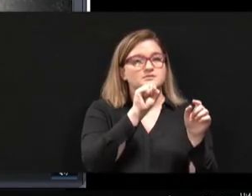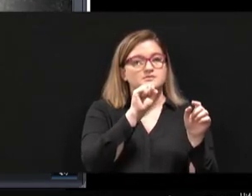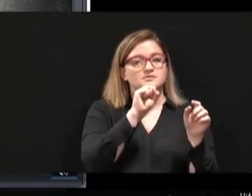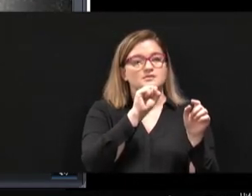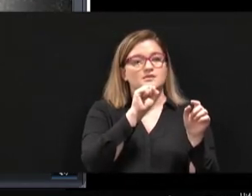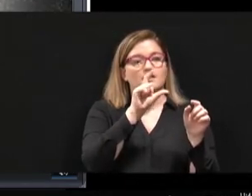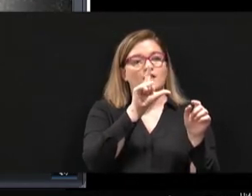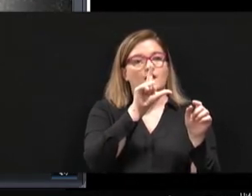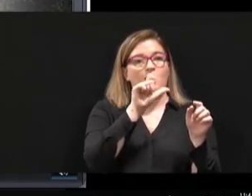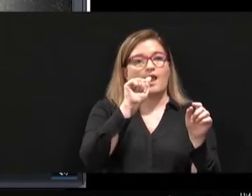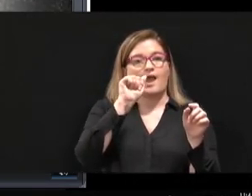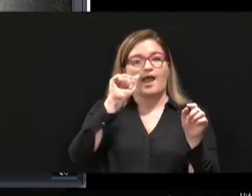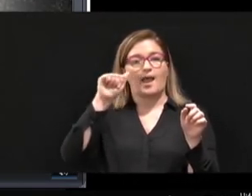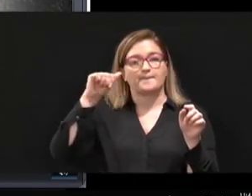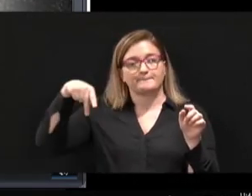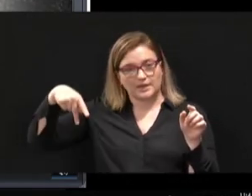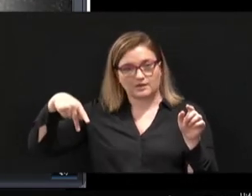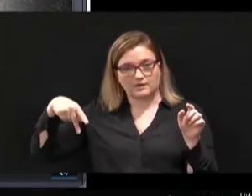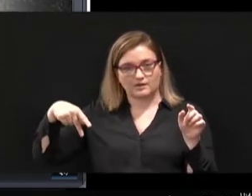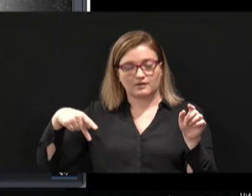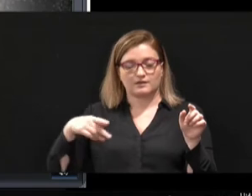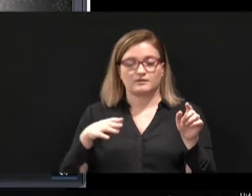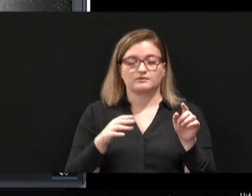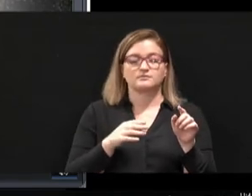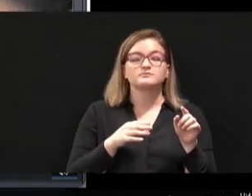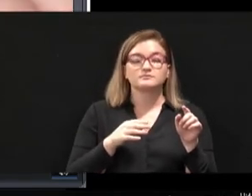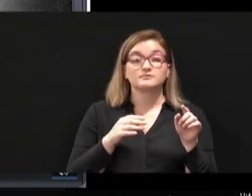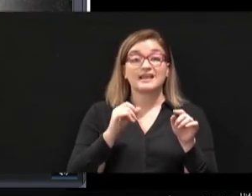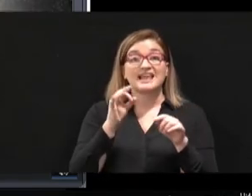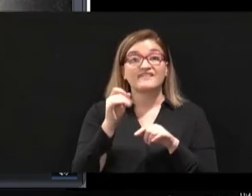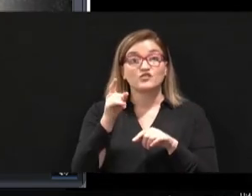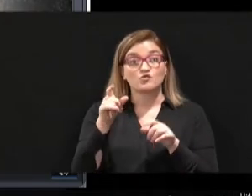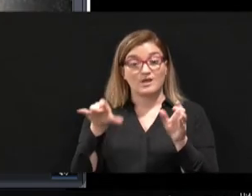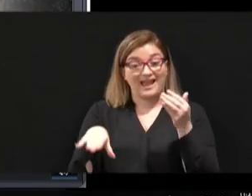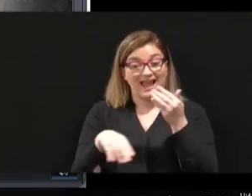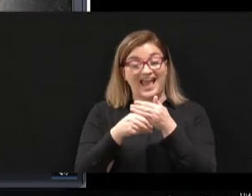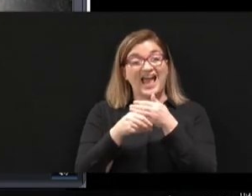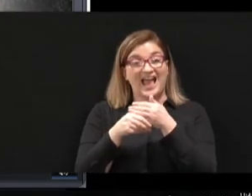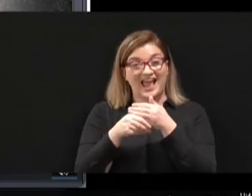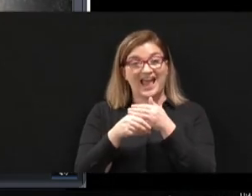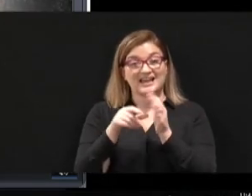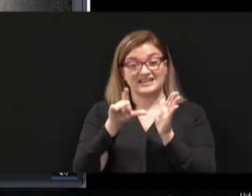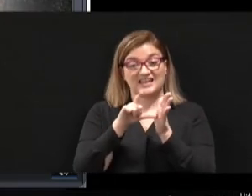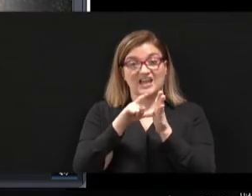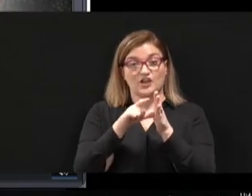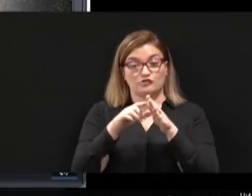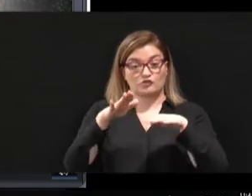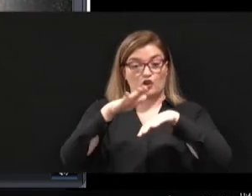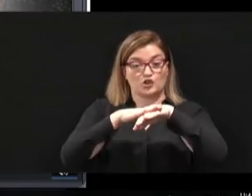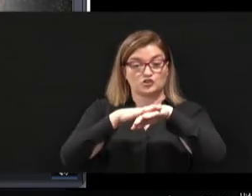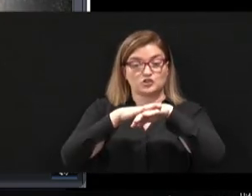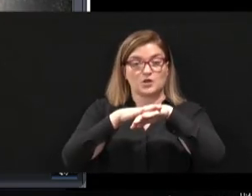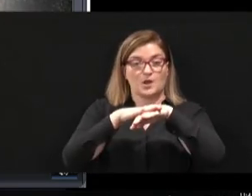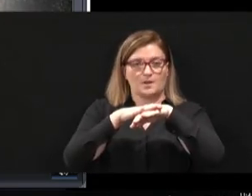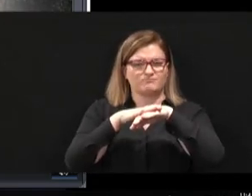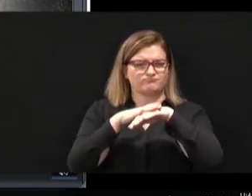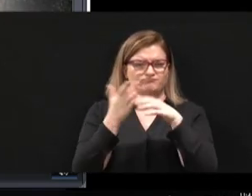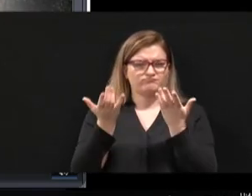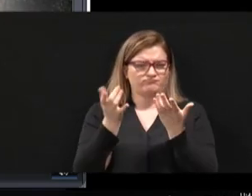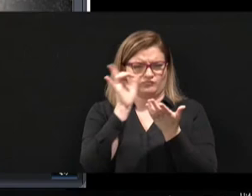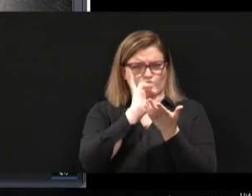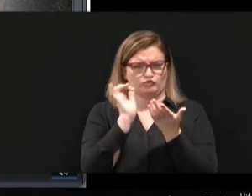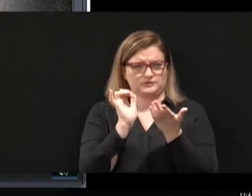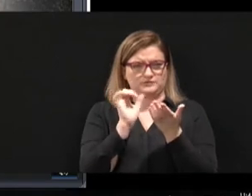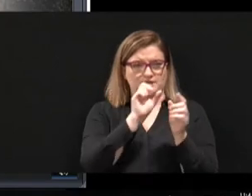Slap. Very good. And then I might say, if you were going to put letters on top of this, what would the letters be? That would be